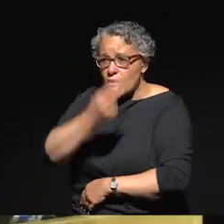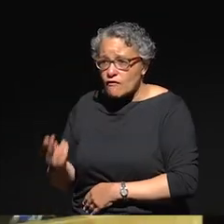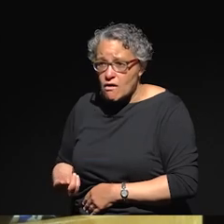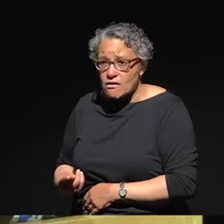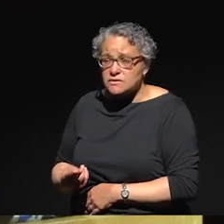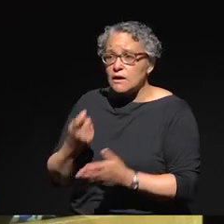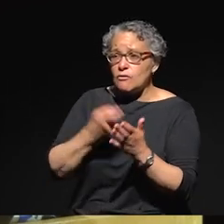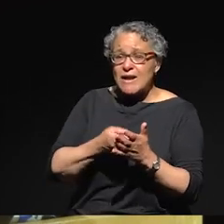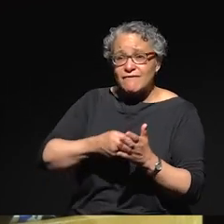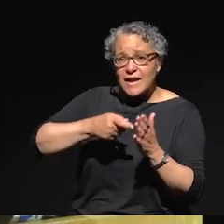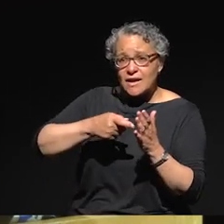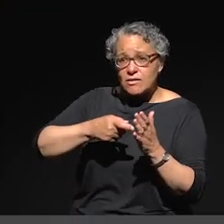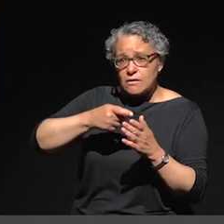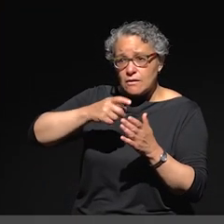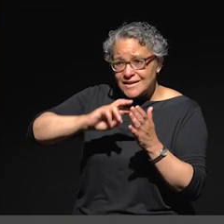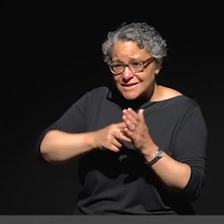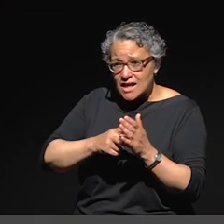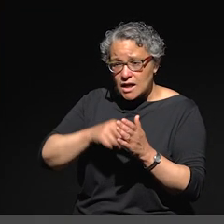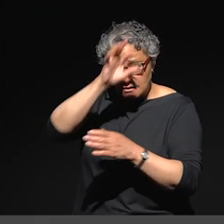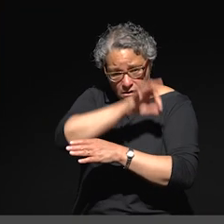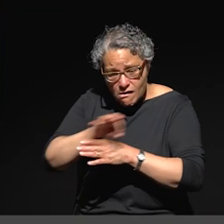designs the architecture of the chapel